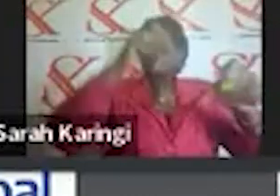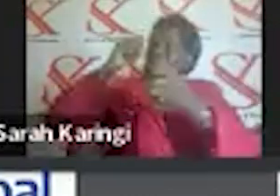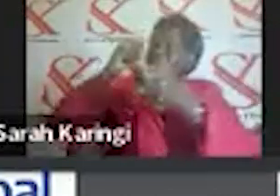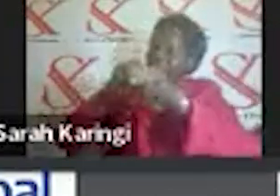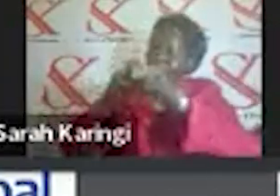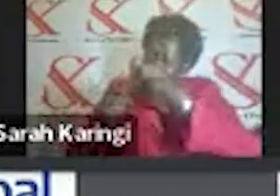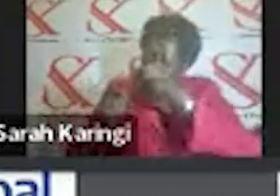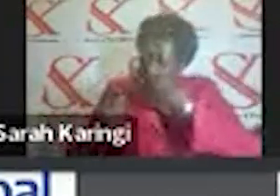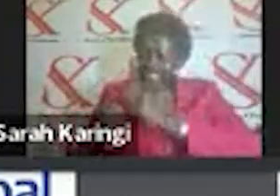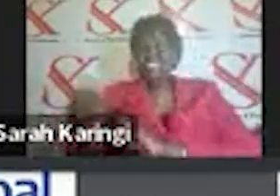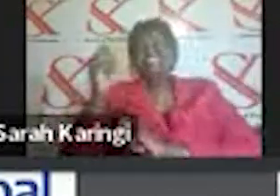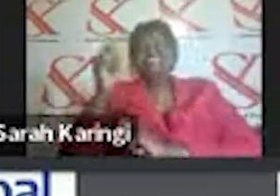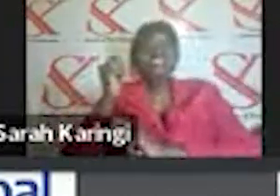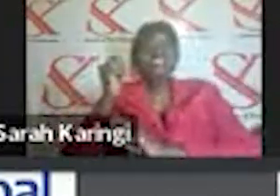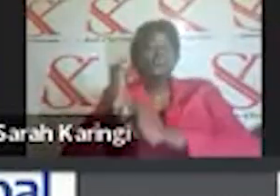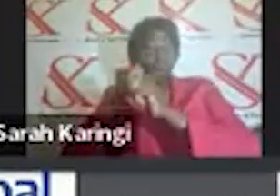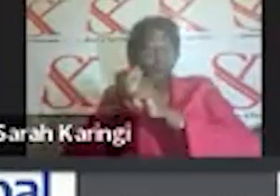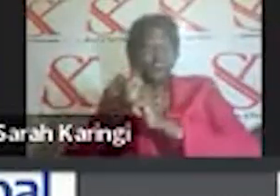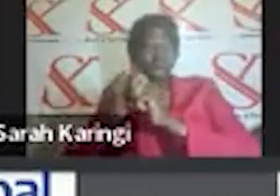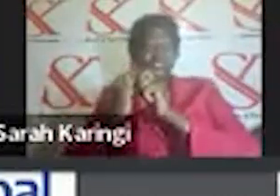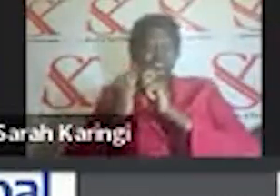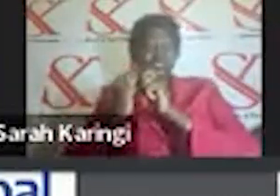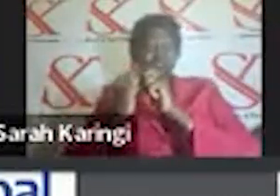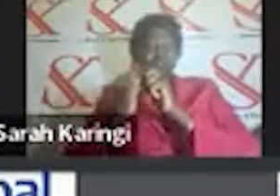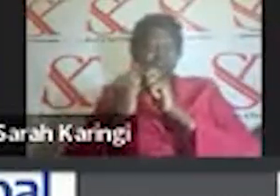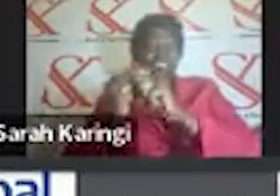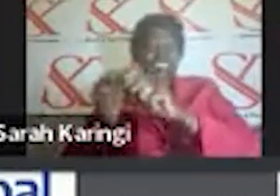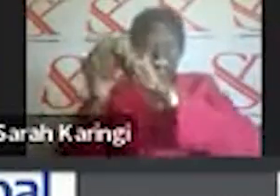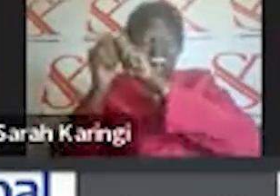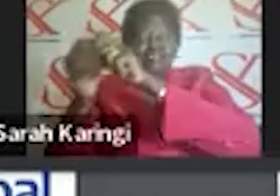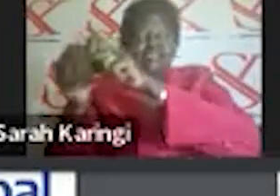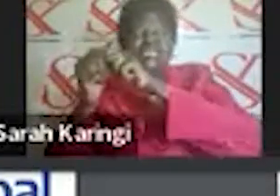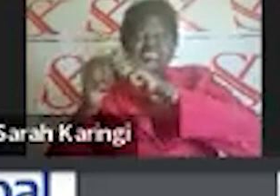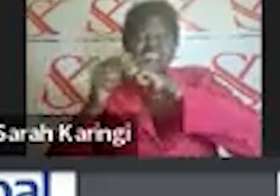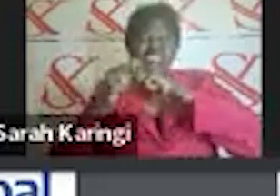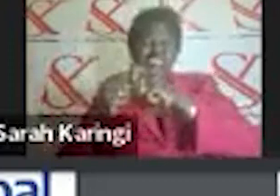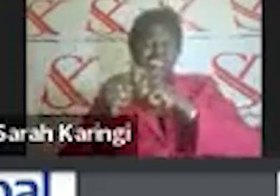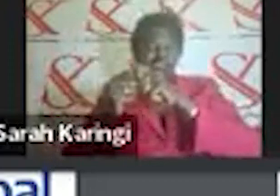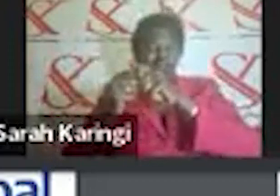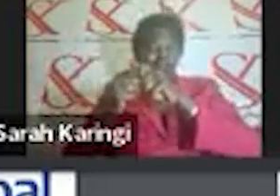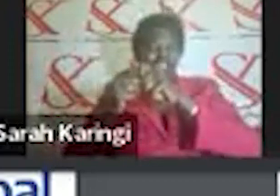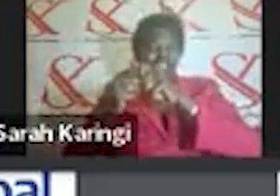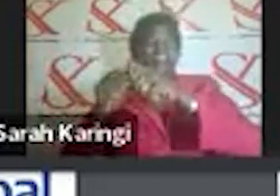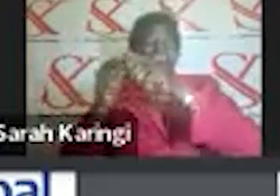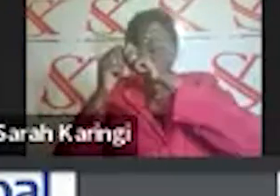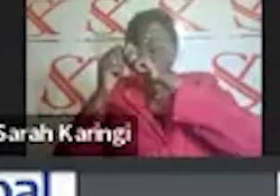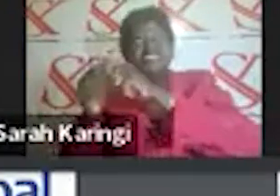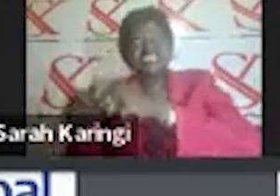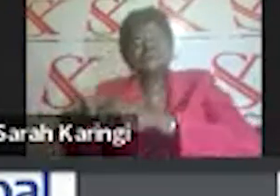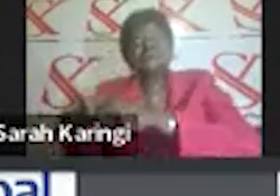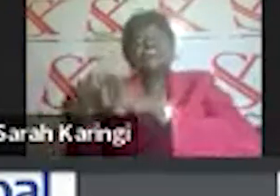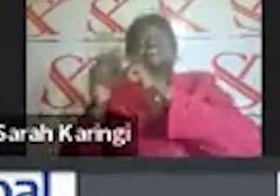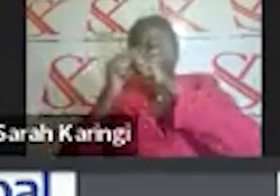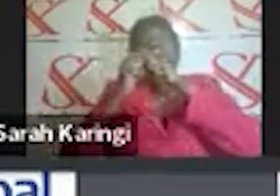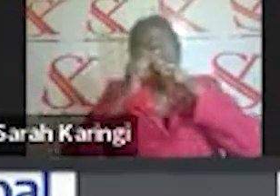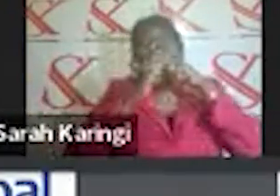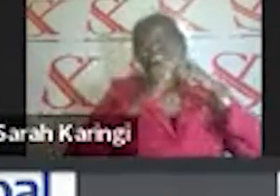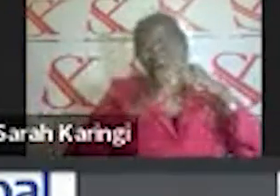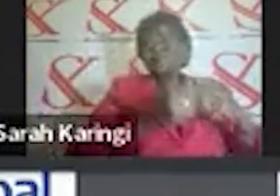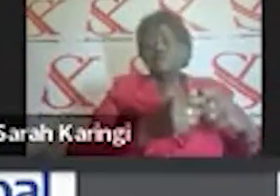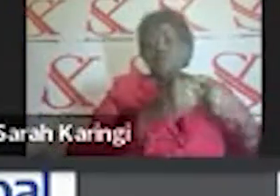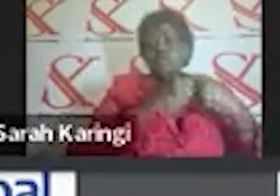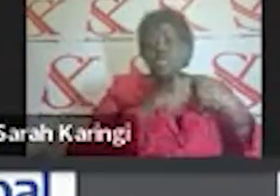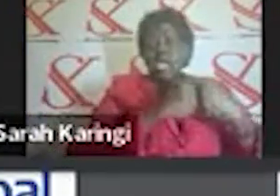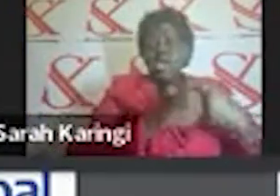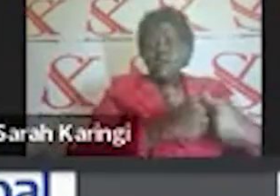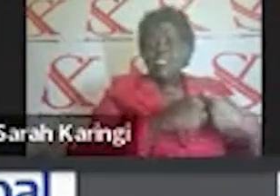when your mother gives back to you like that, God knows He has given you a certain talent. There are those natural gifts that God has